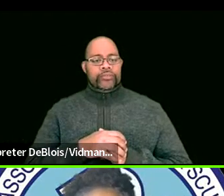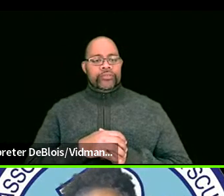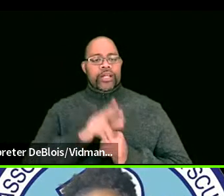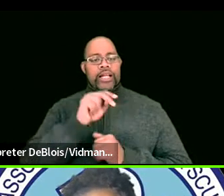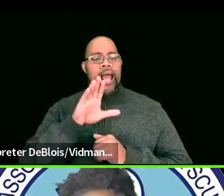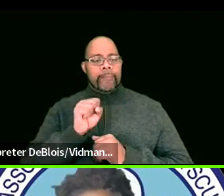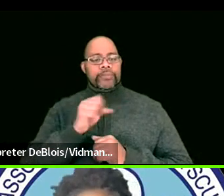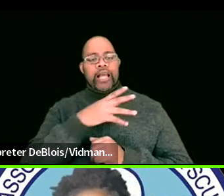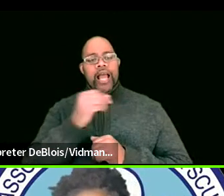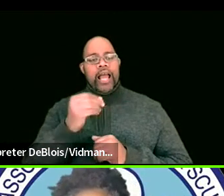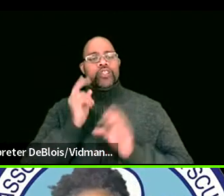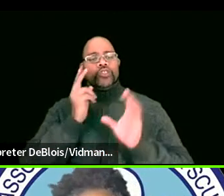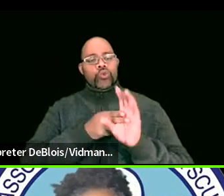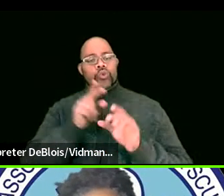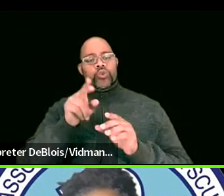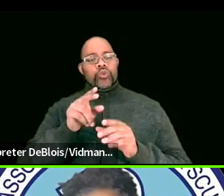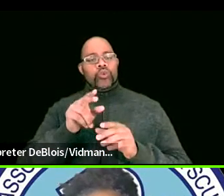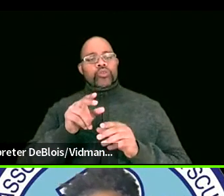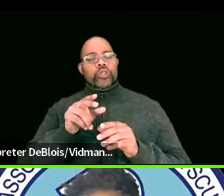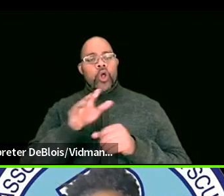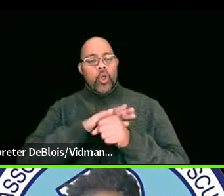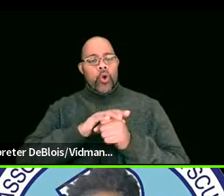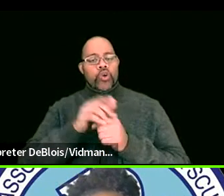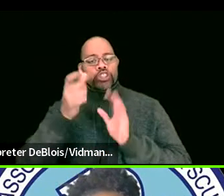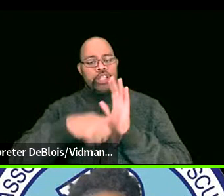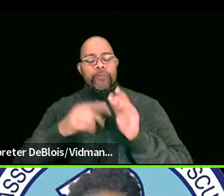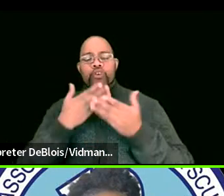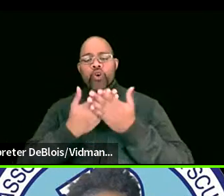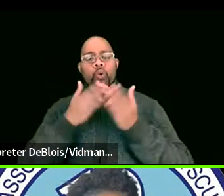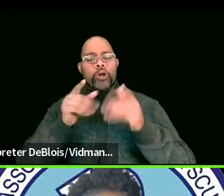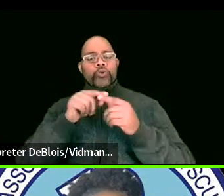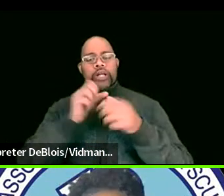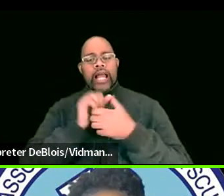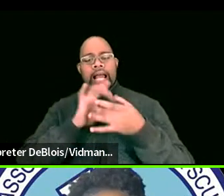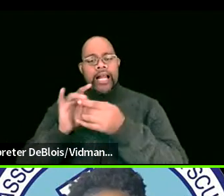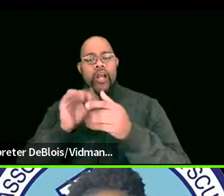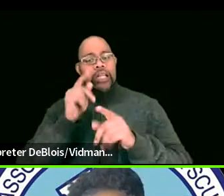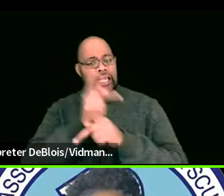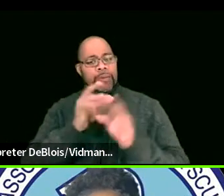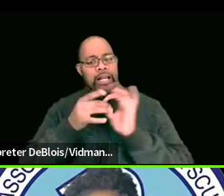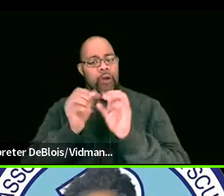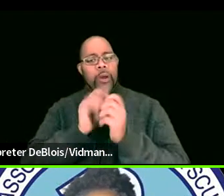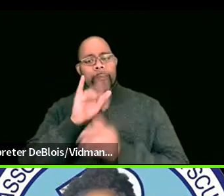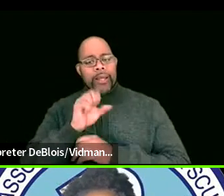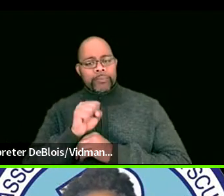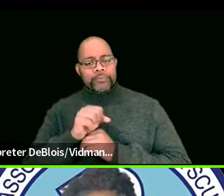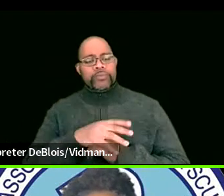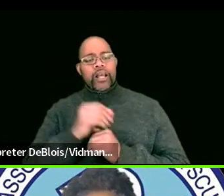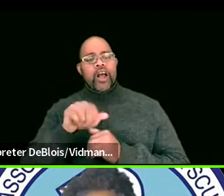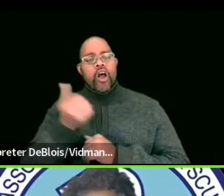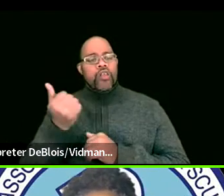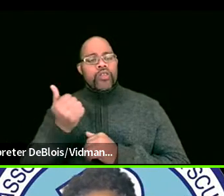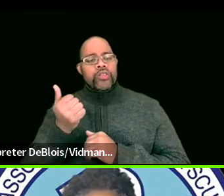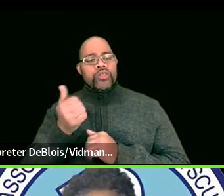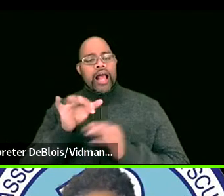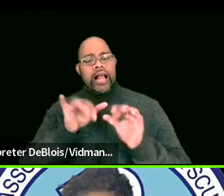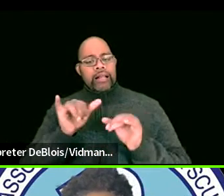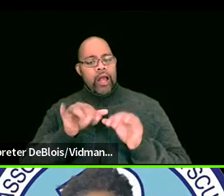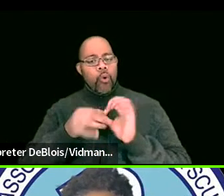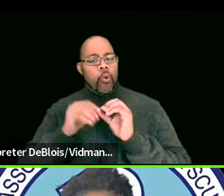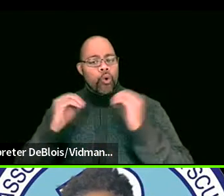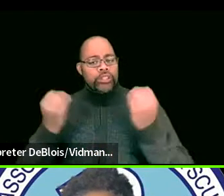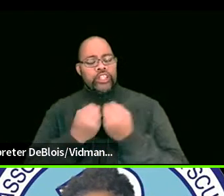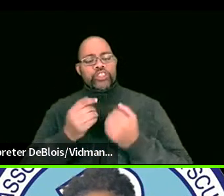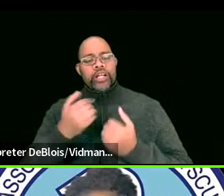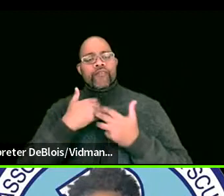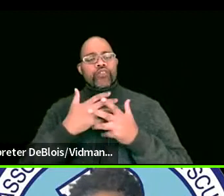NABS and to join your local chapter. That's a great way to get connected and also stay connected with BINS and other like organizations.